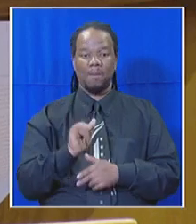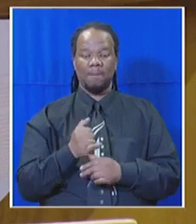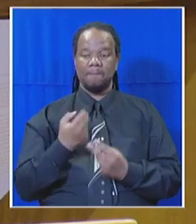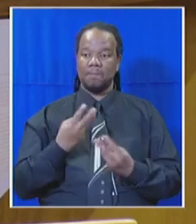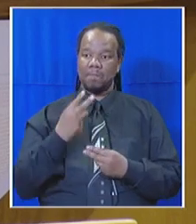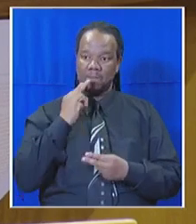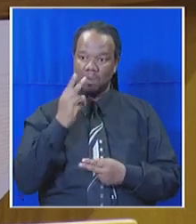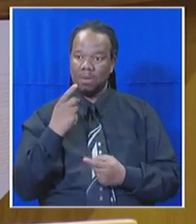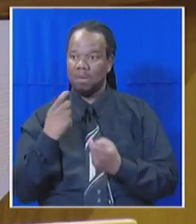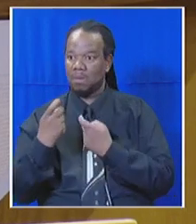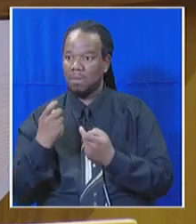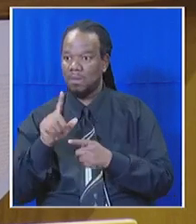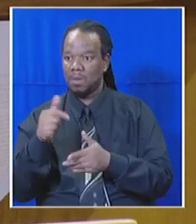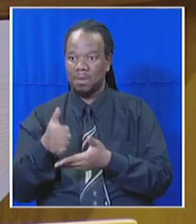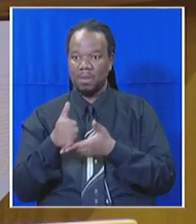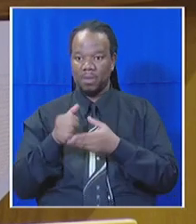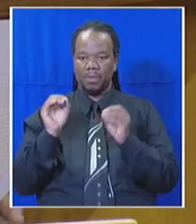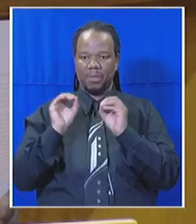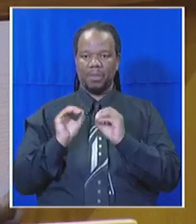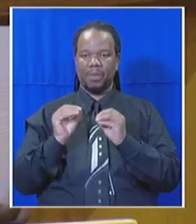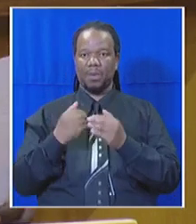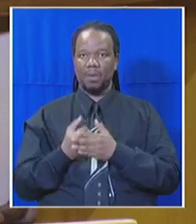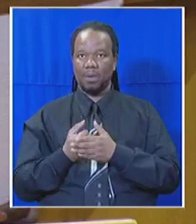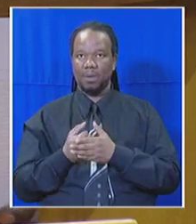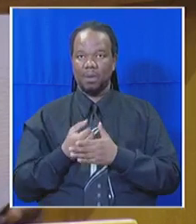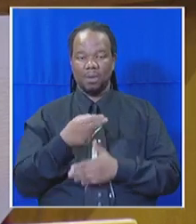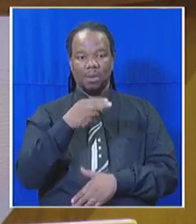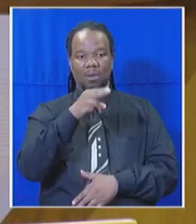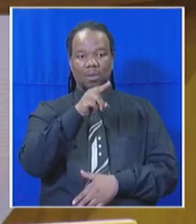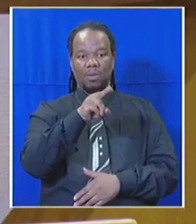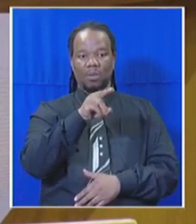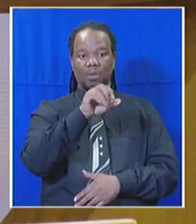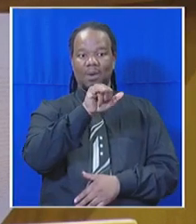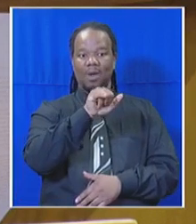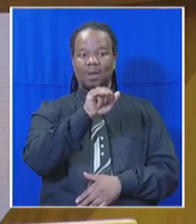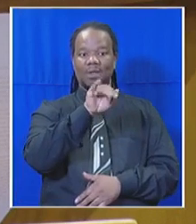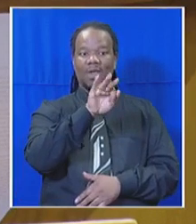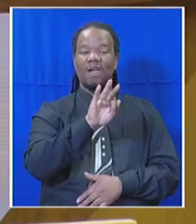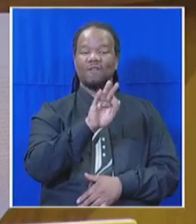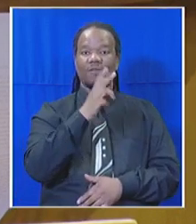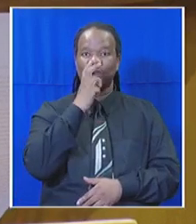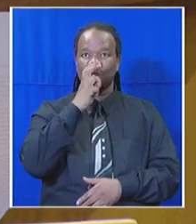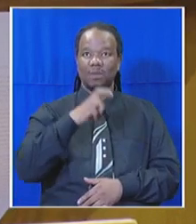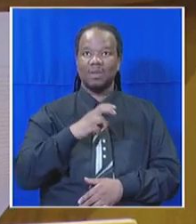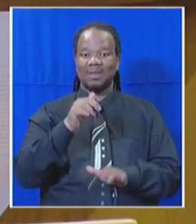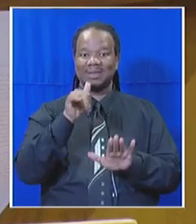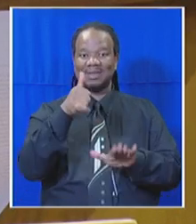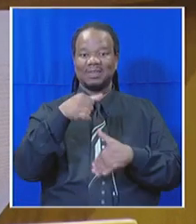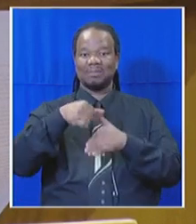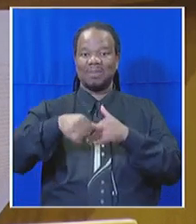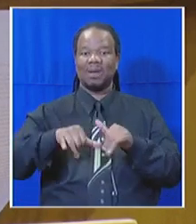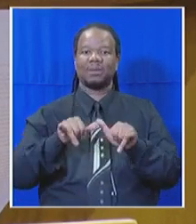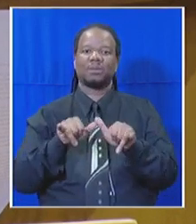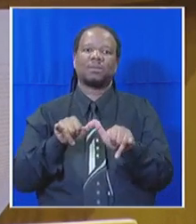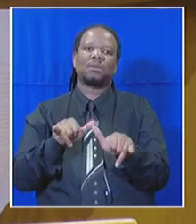way. When you need UIF the most in hard times, it takes more than 6 months to